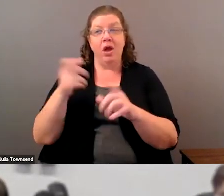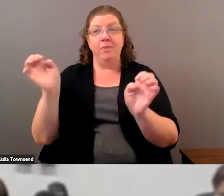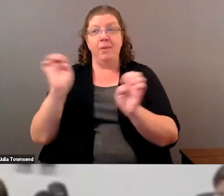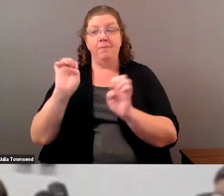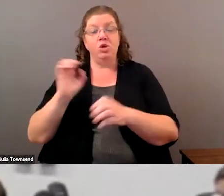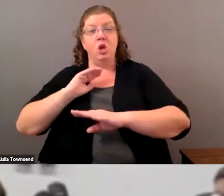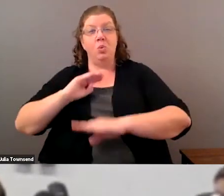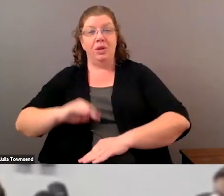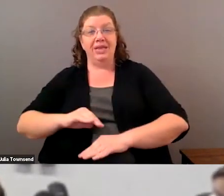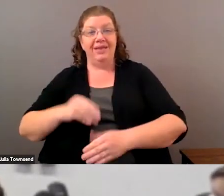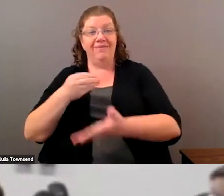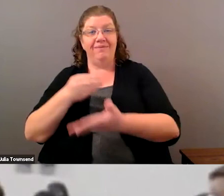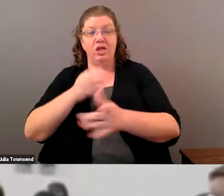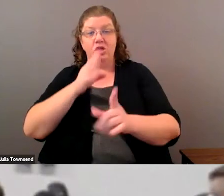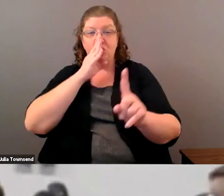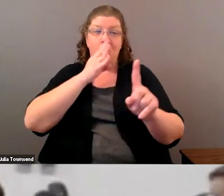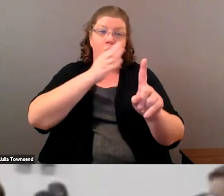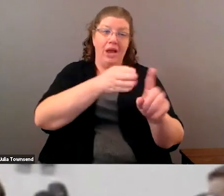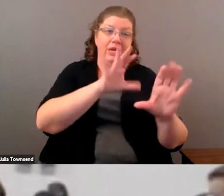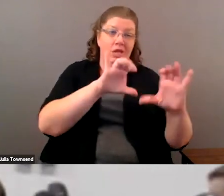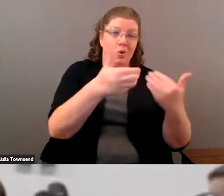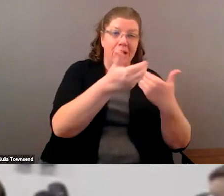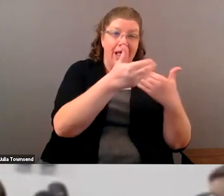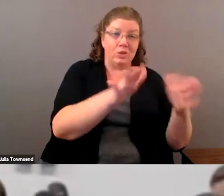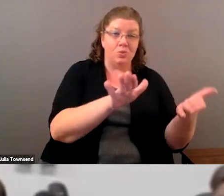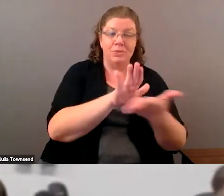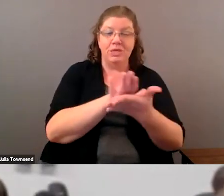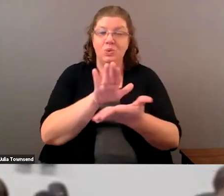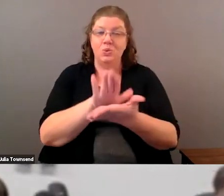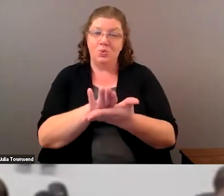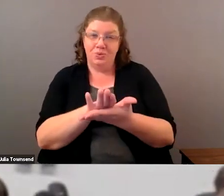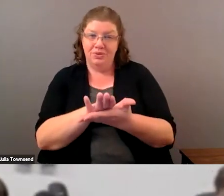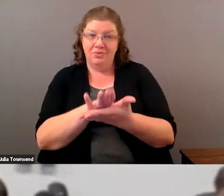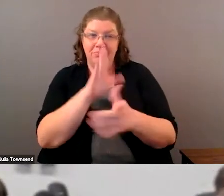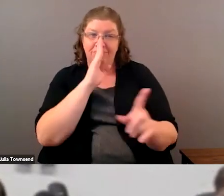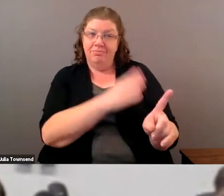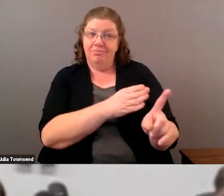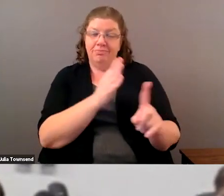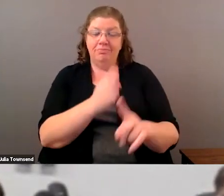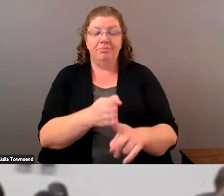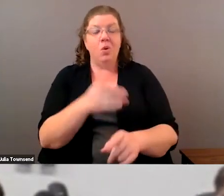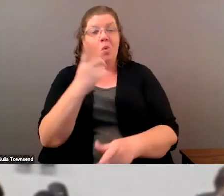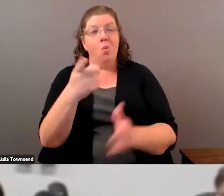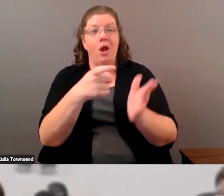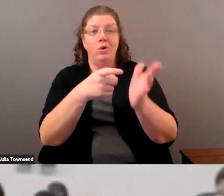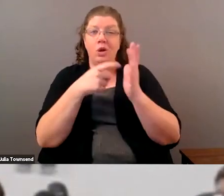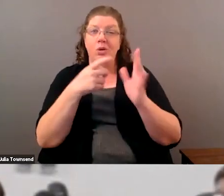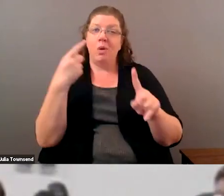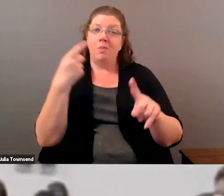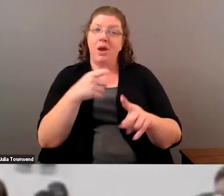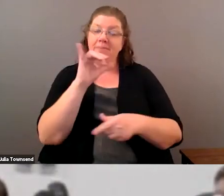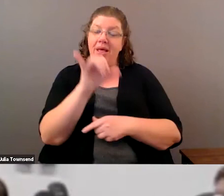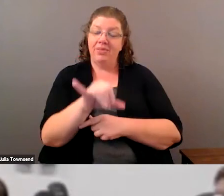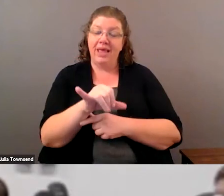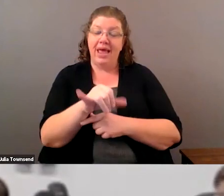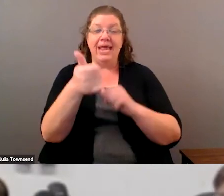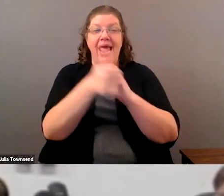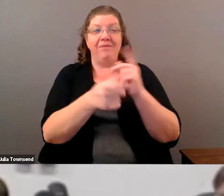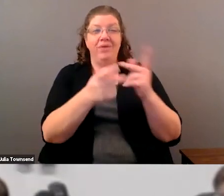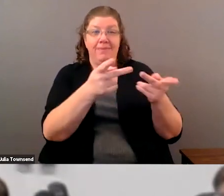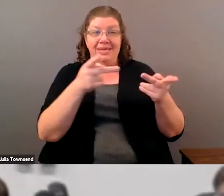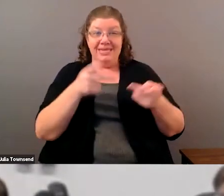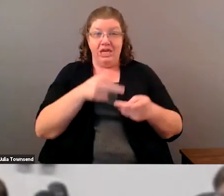going directly to classrooms and schools. And so one very critical point about this is that every position in